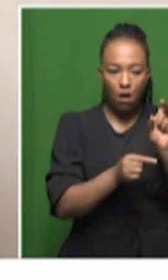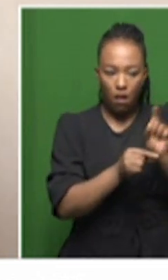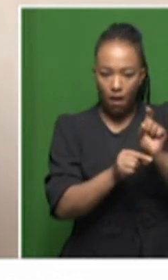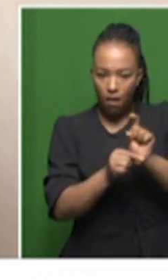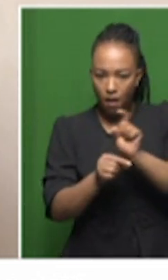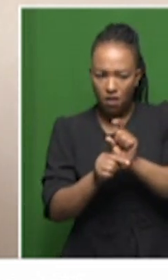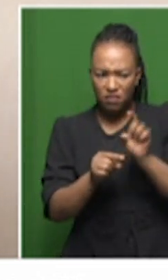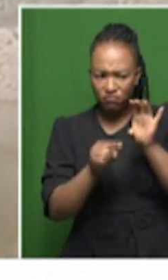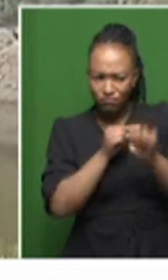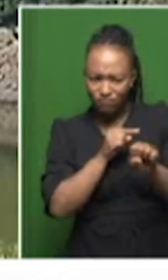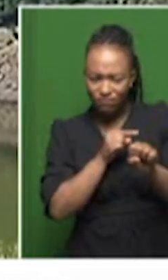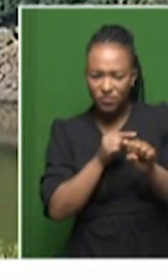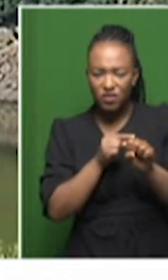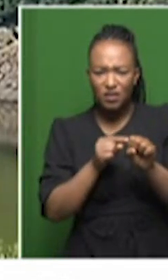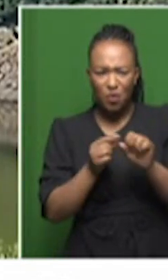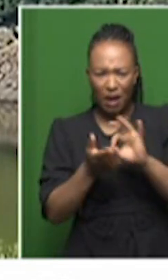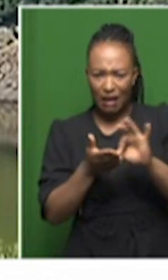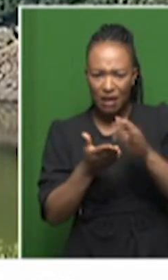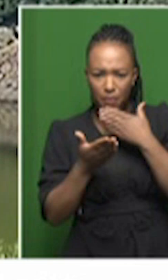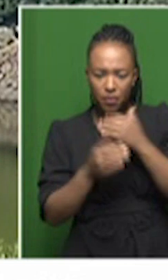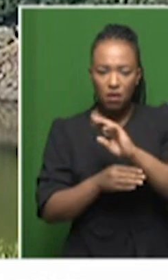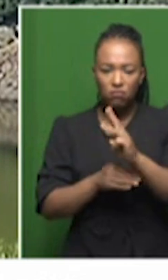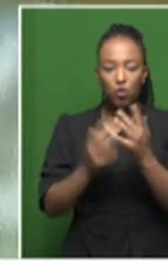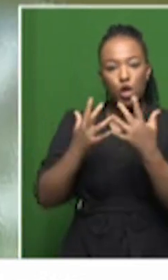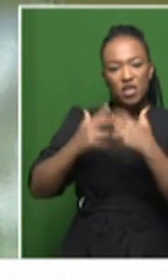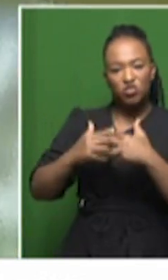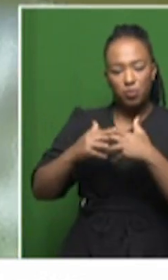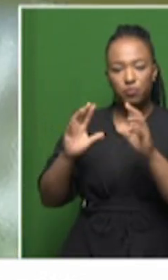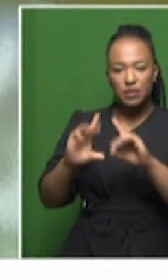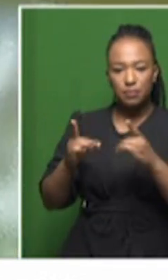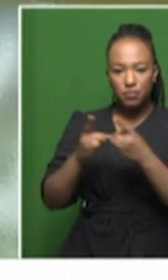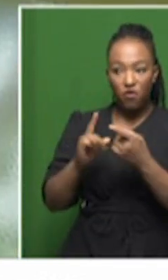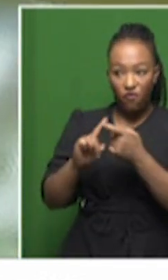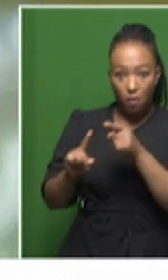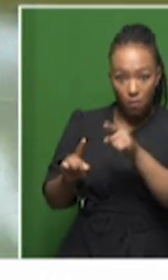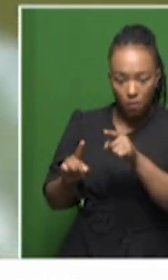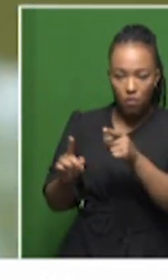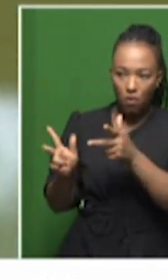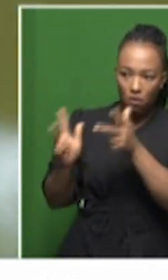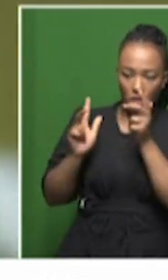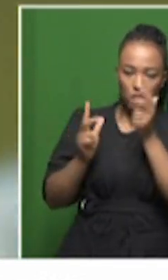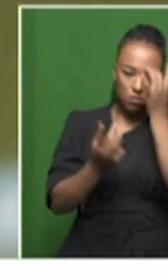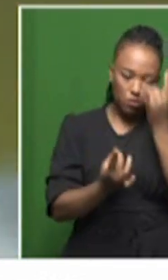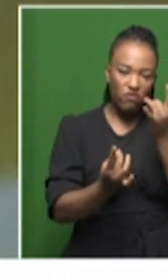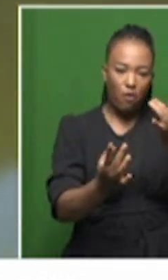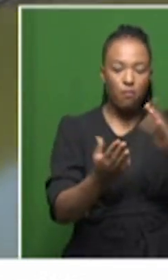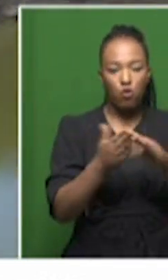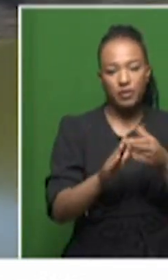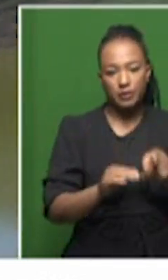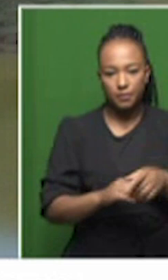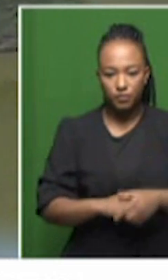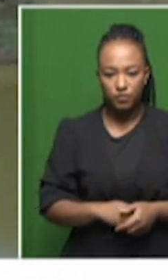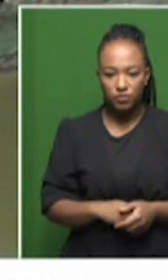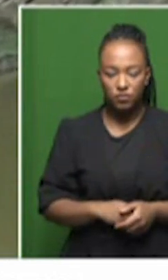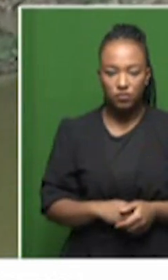there was contamination, and then they actually alerted the engineering department, and it is from that then we actually then inform the public.